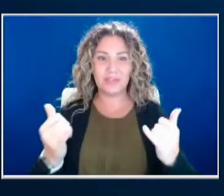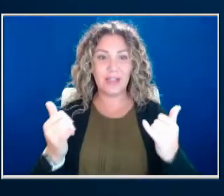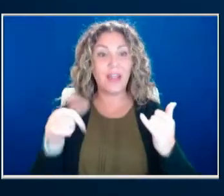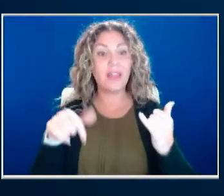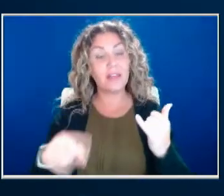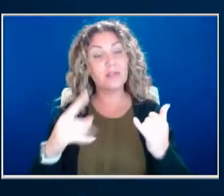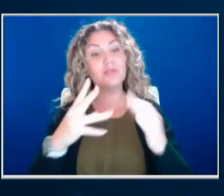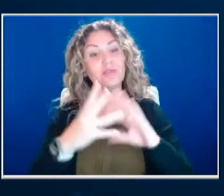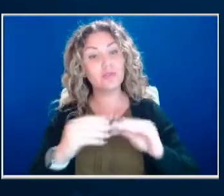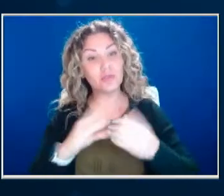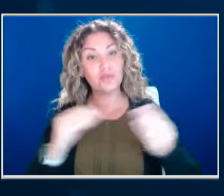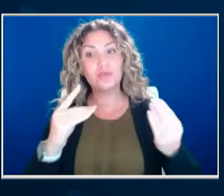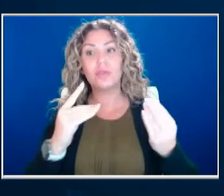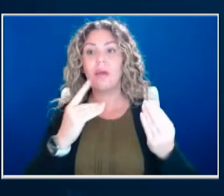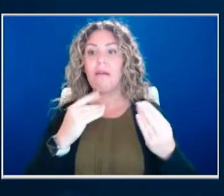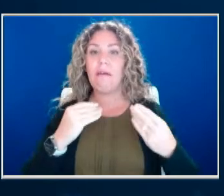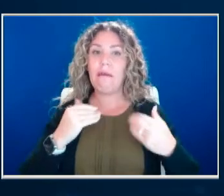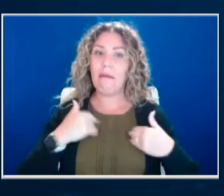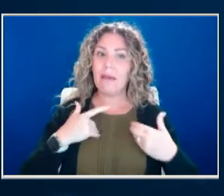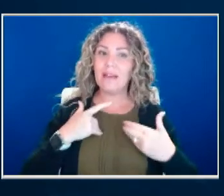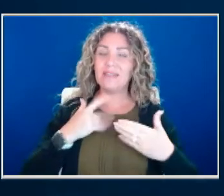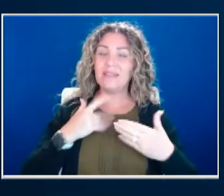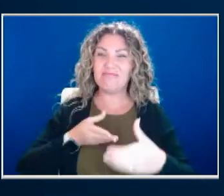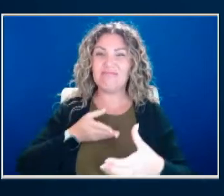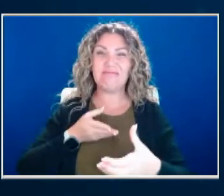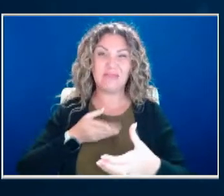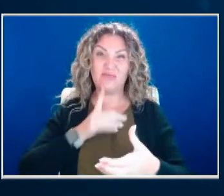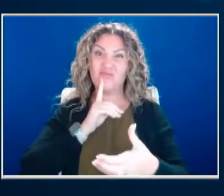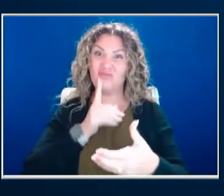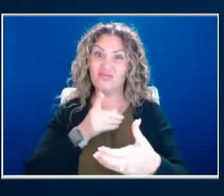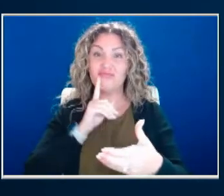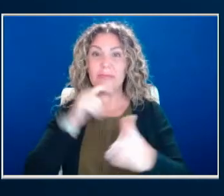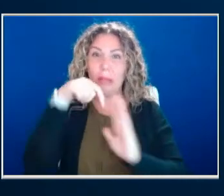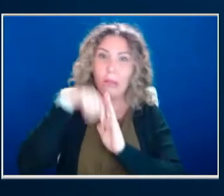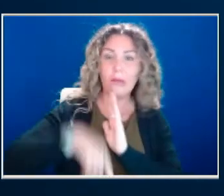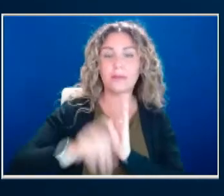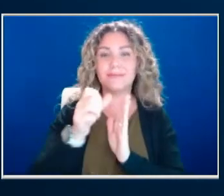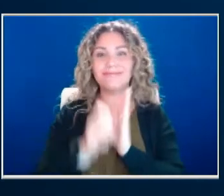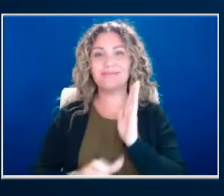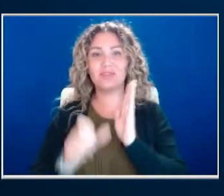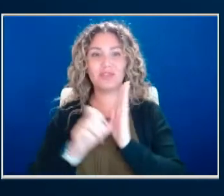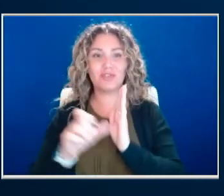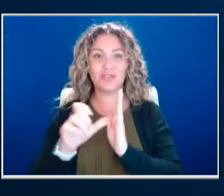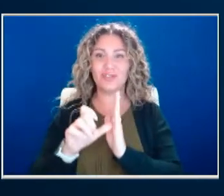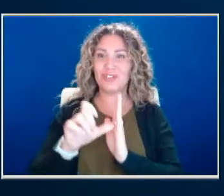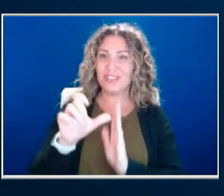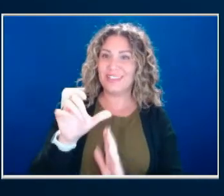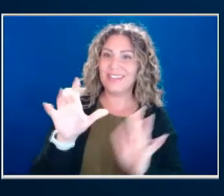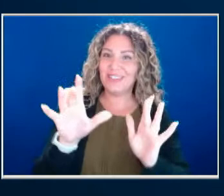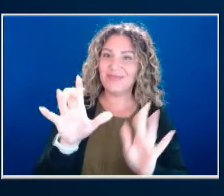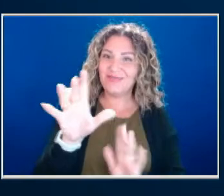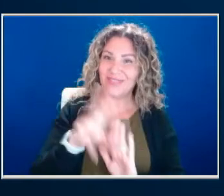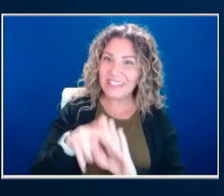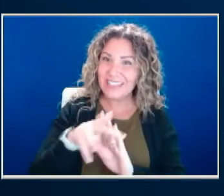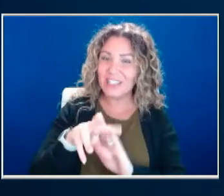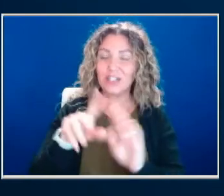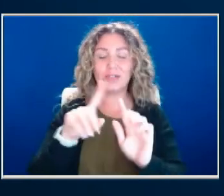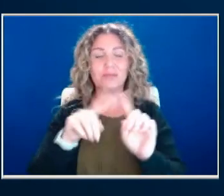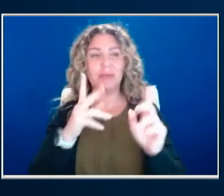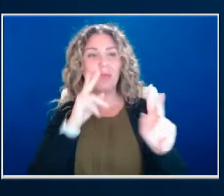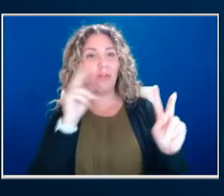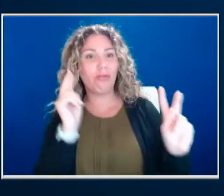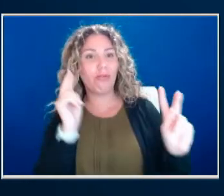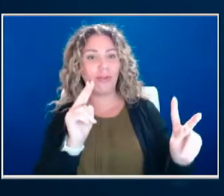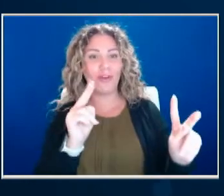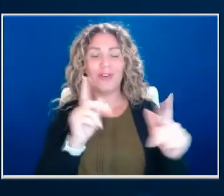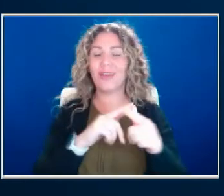contain some invasive surgical video, so if you're a bit squeamish, you might want to look away for just a moment, but then come right back to us. But